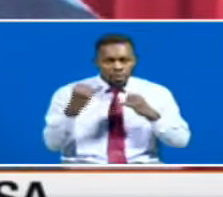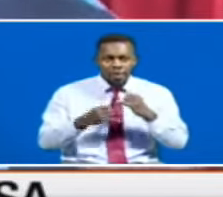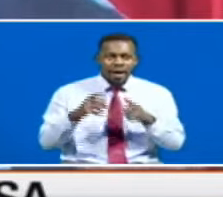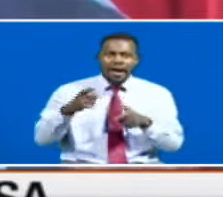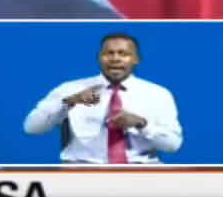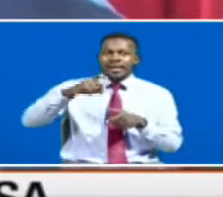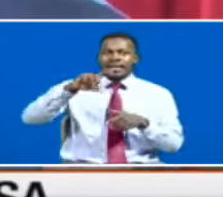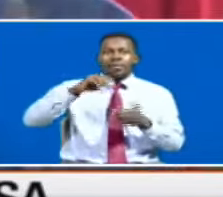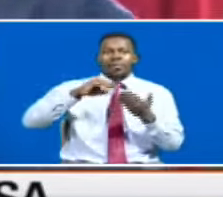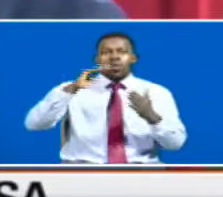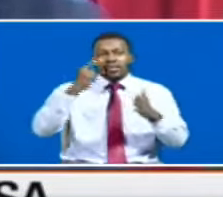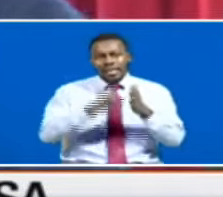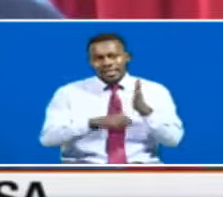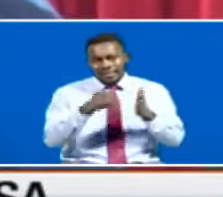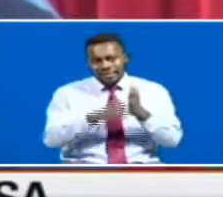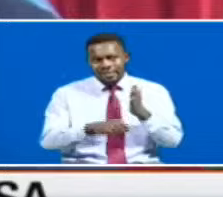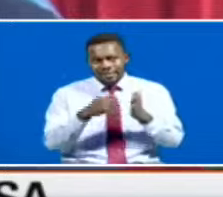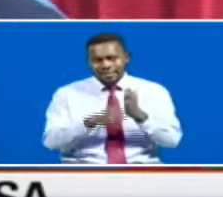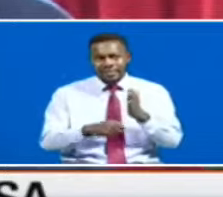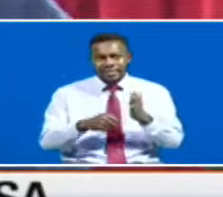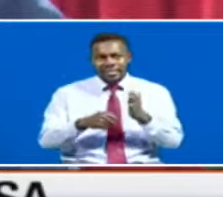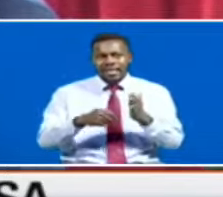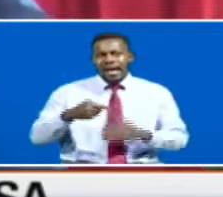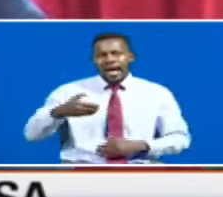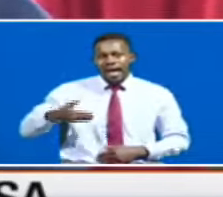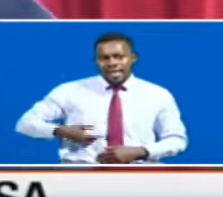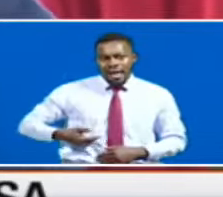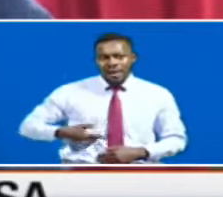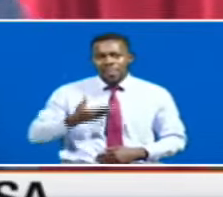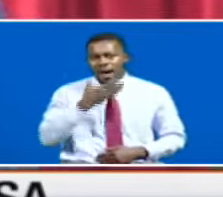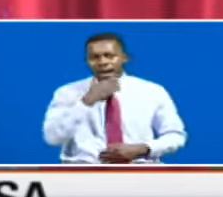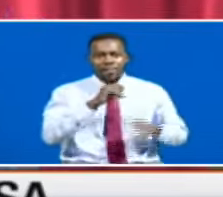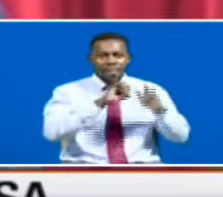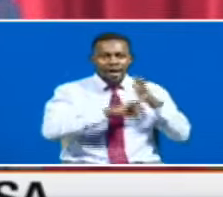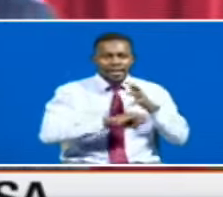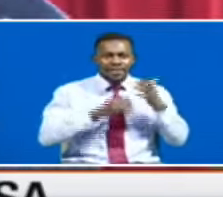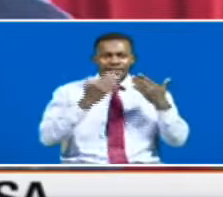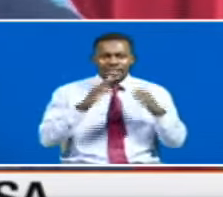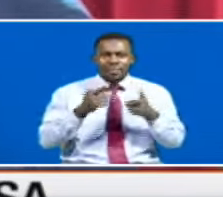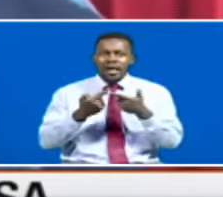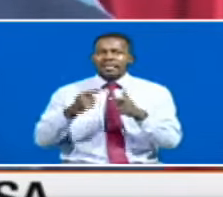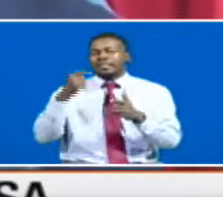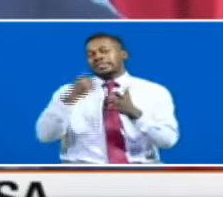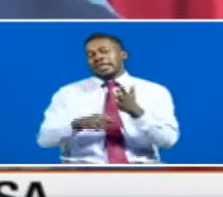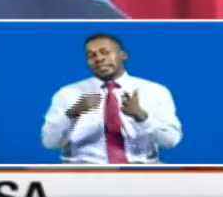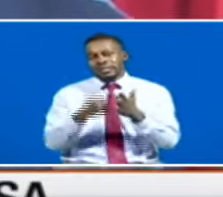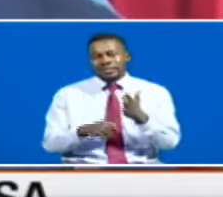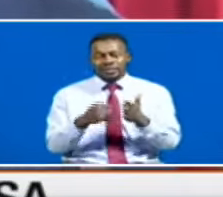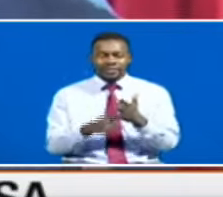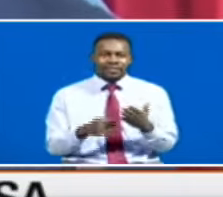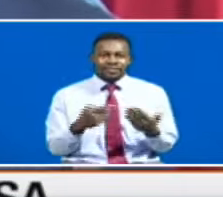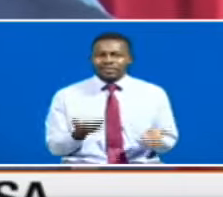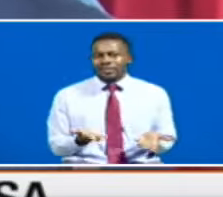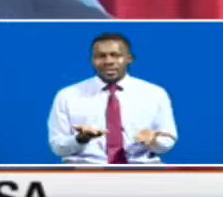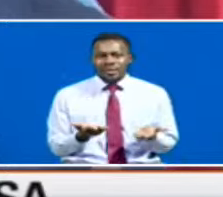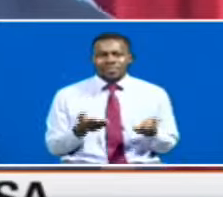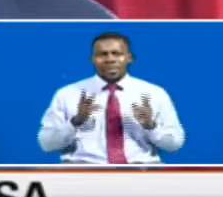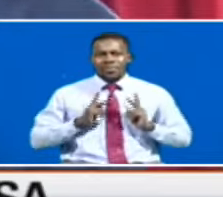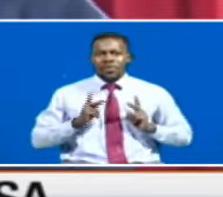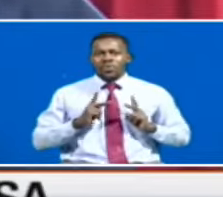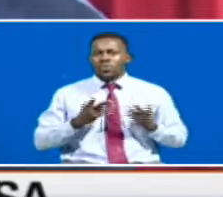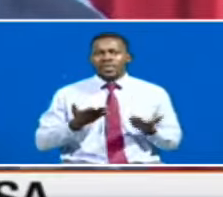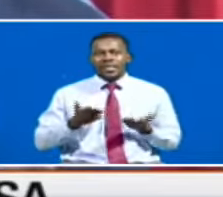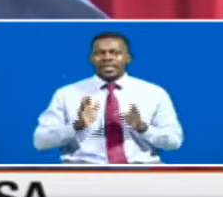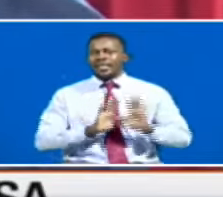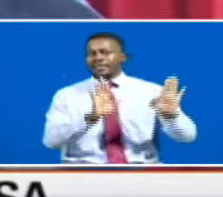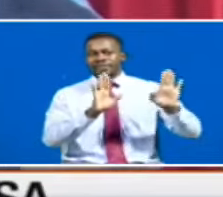taxation, where even a young man who gets married pays a tax to the government. People will not get married. They will